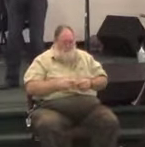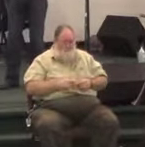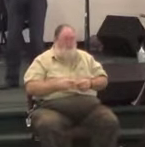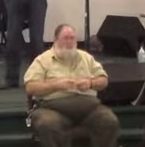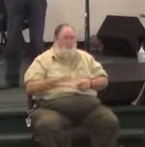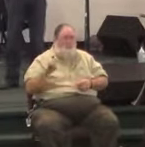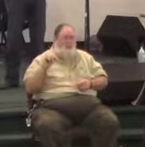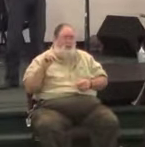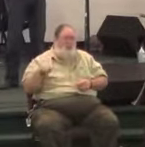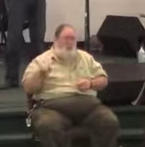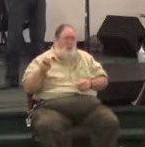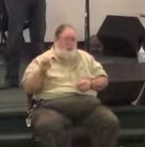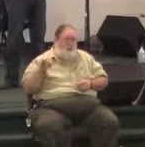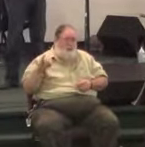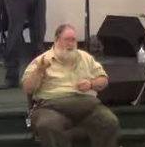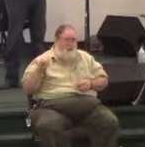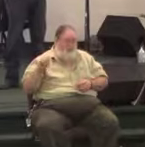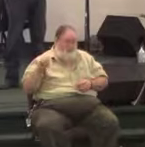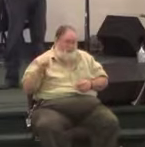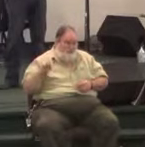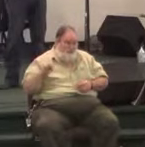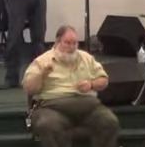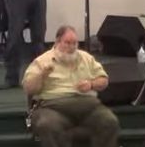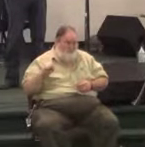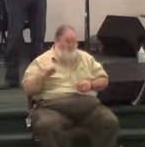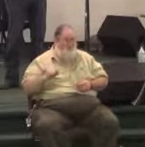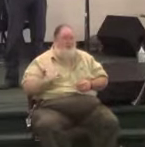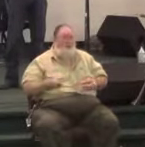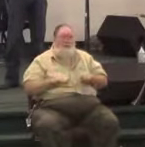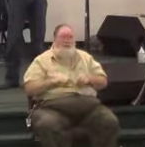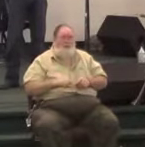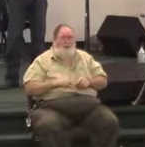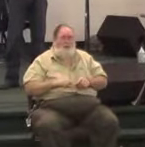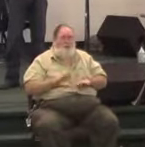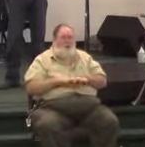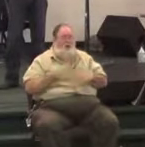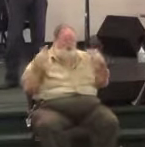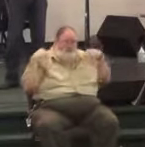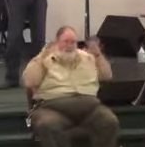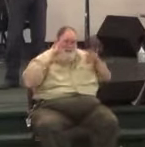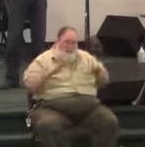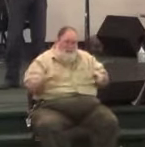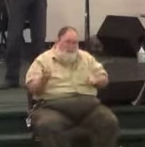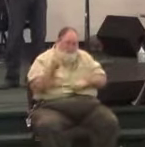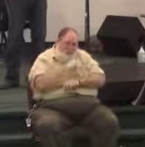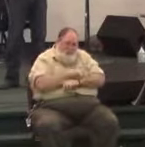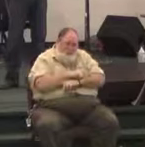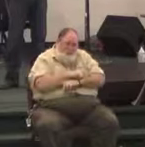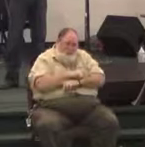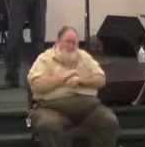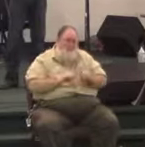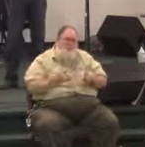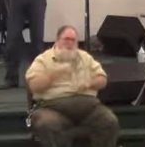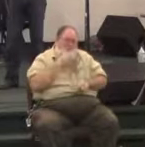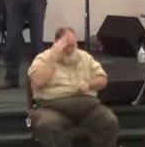everybody tithes. They're not here. The crowds have been down the last couple of weeks. But we know that God's faithful, and that money's